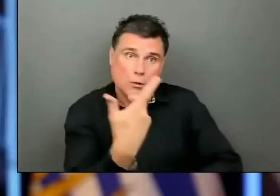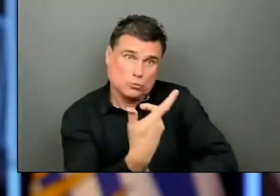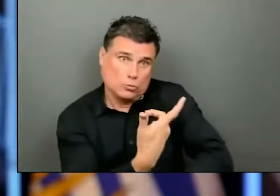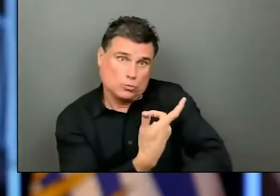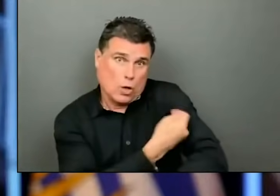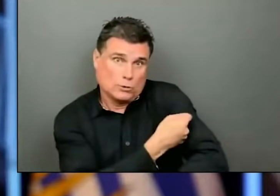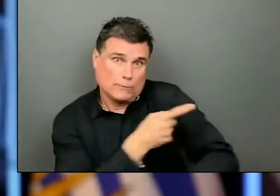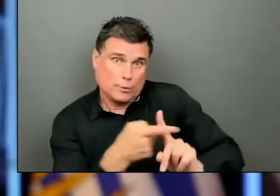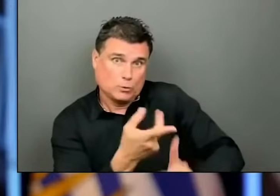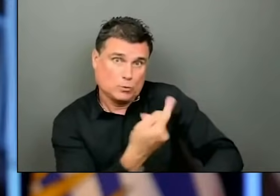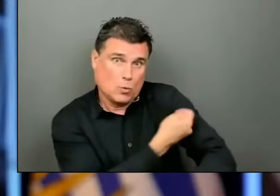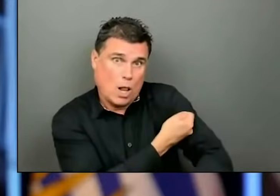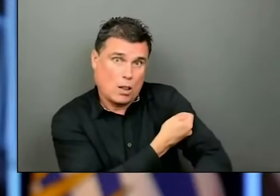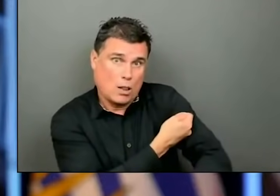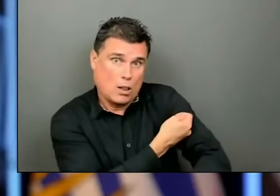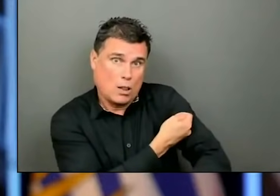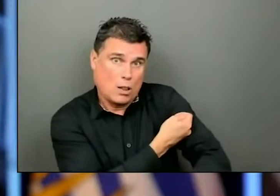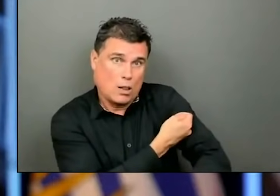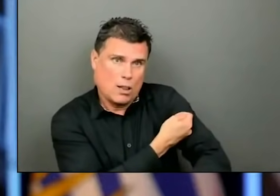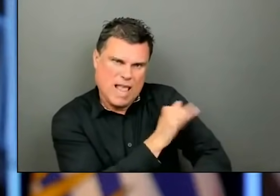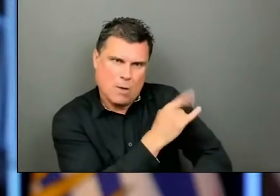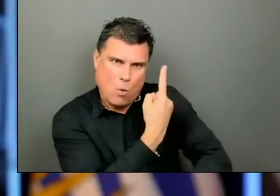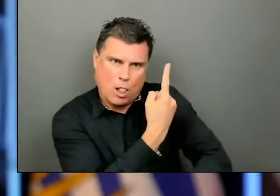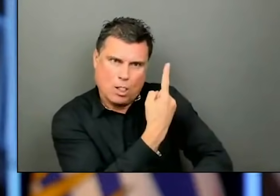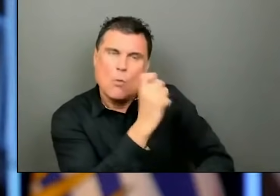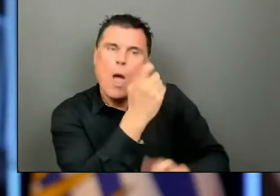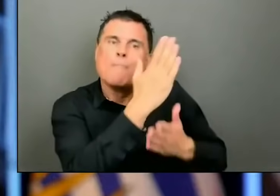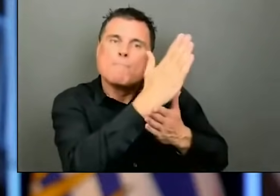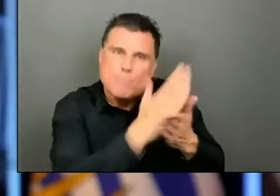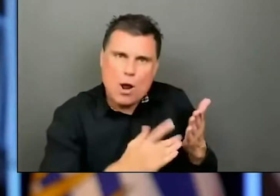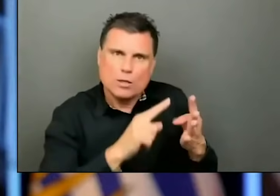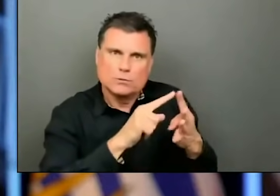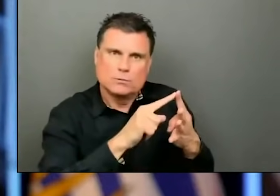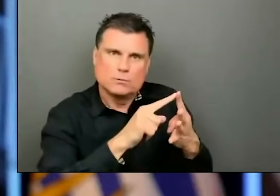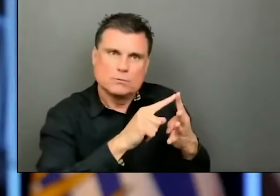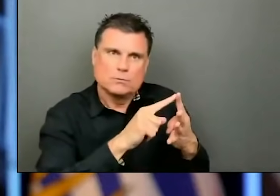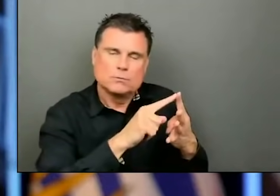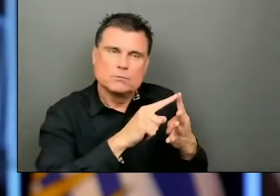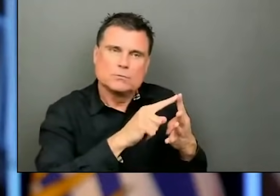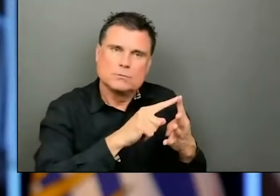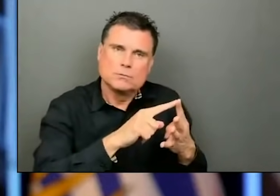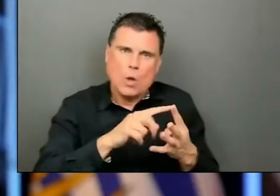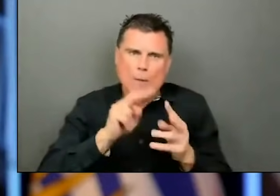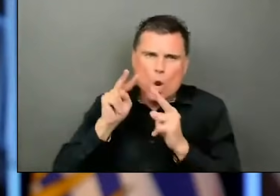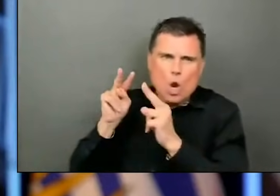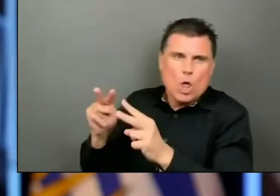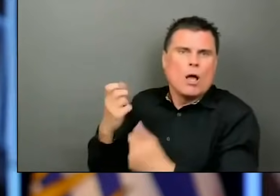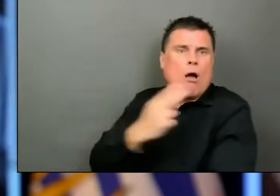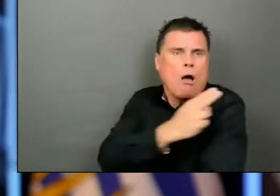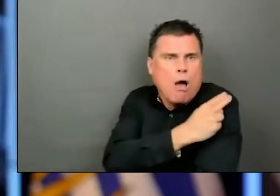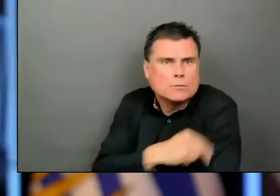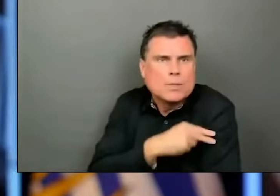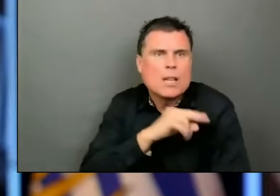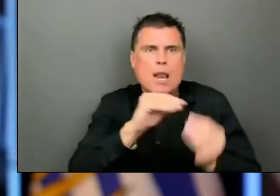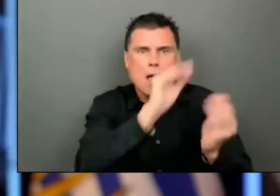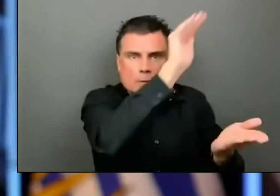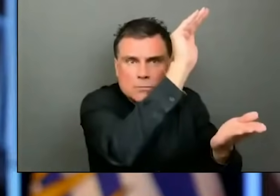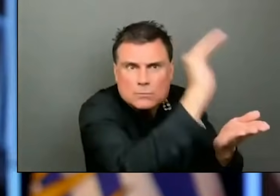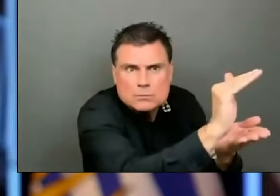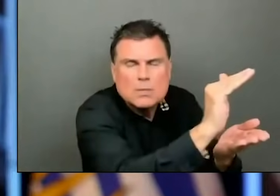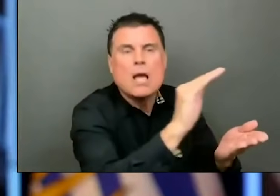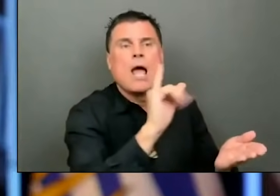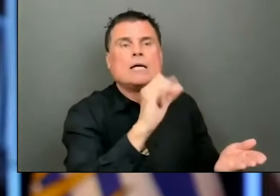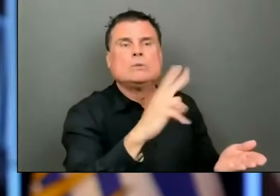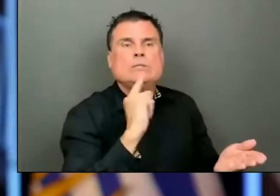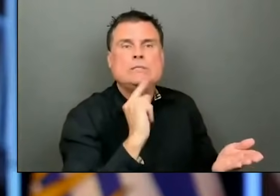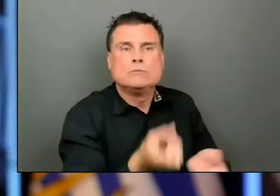single factor accompanying with all of the other data that we're using that will help us remove those restrictions